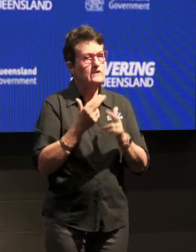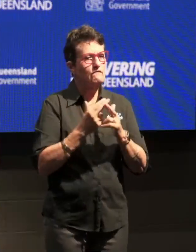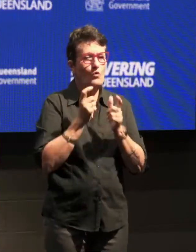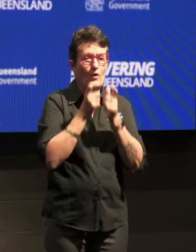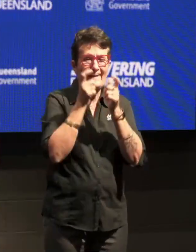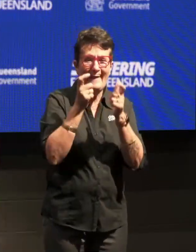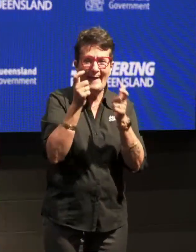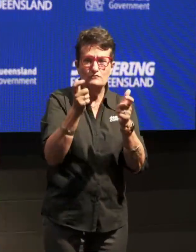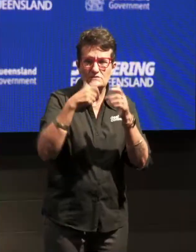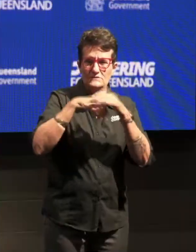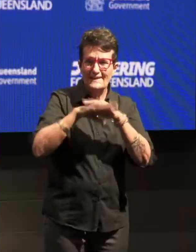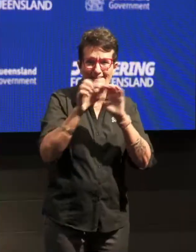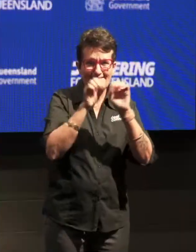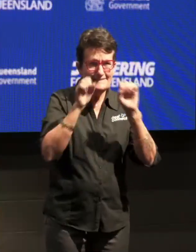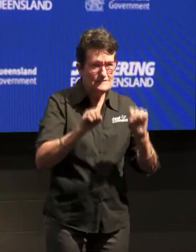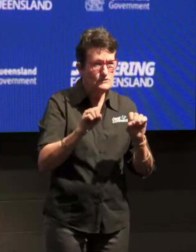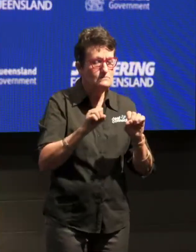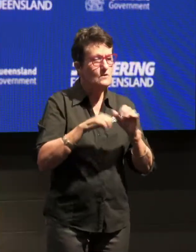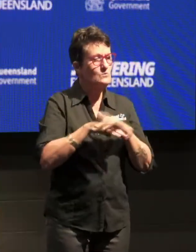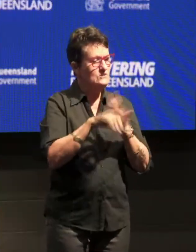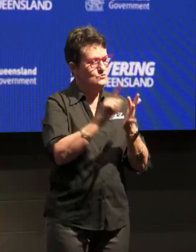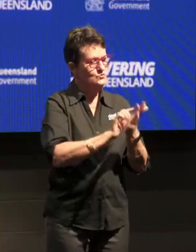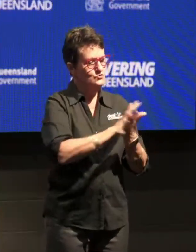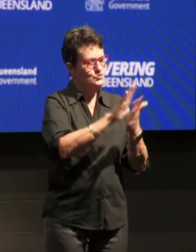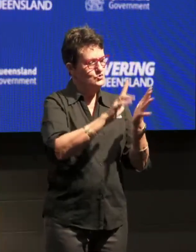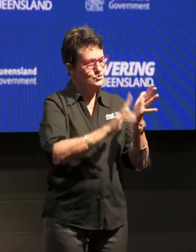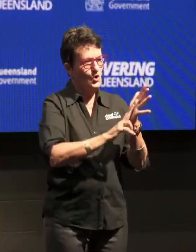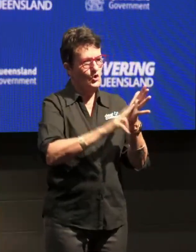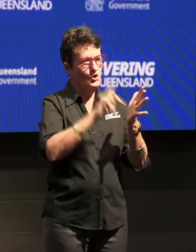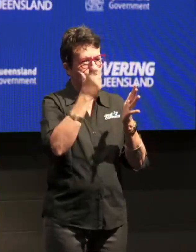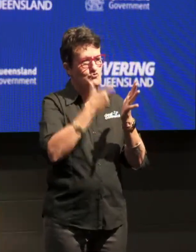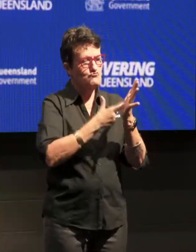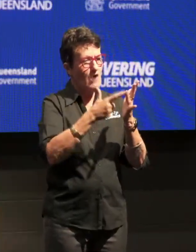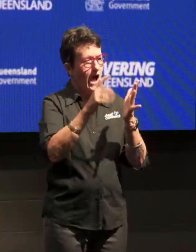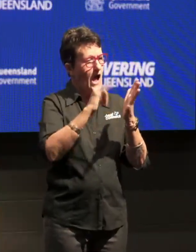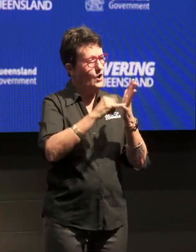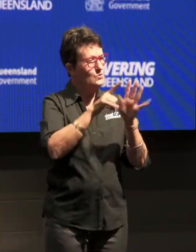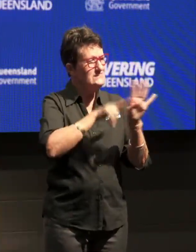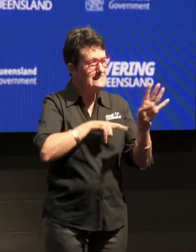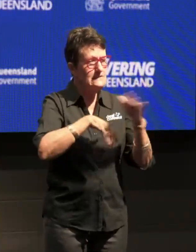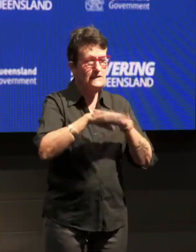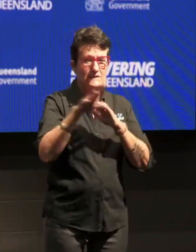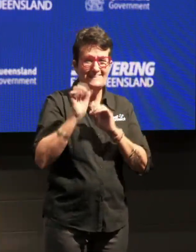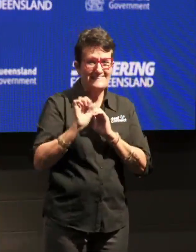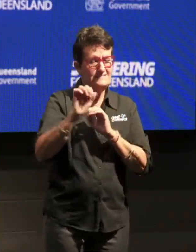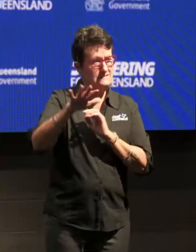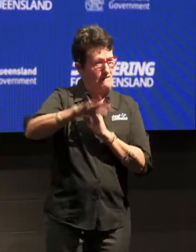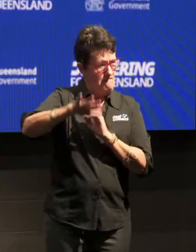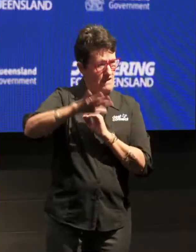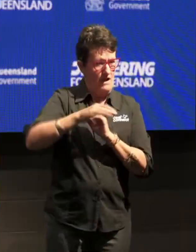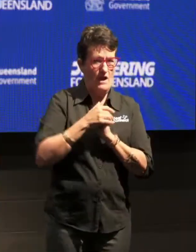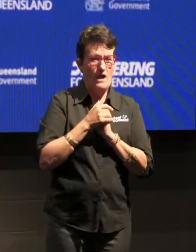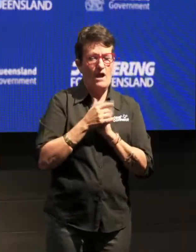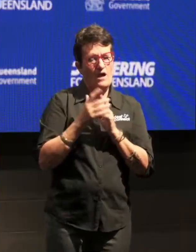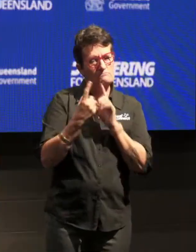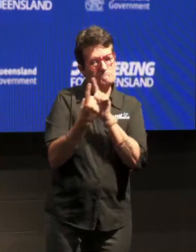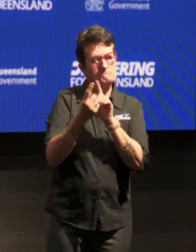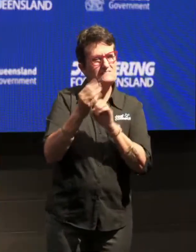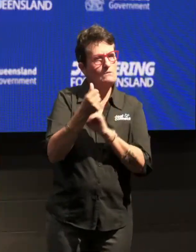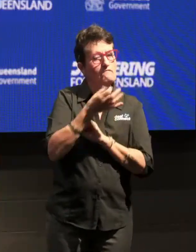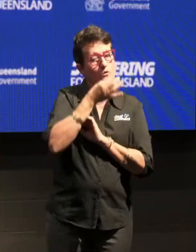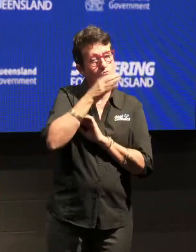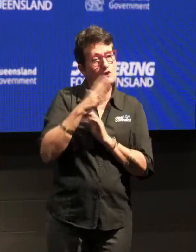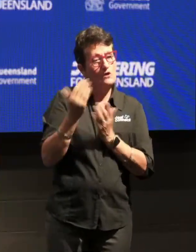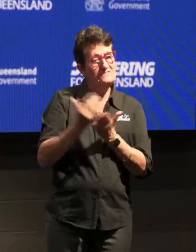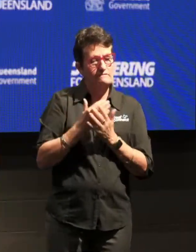other day. I was with John Krause in his electorate, and I had someone who works in the system in child safety, and she spoke to me at length, and